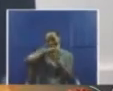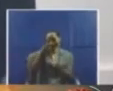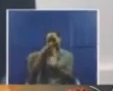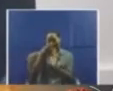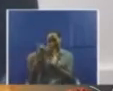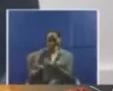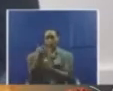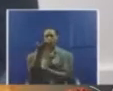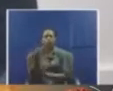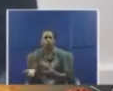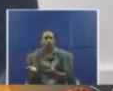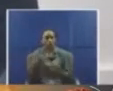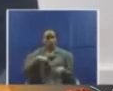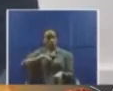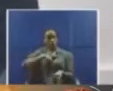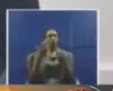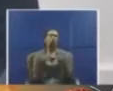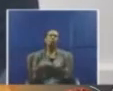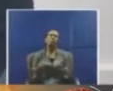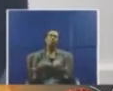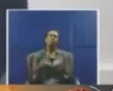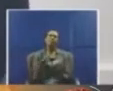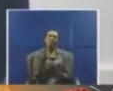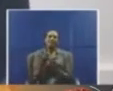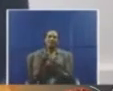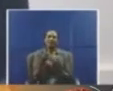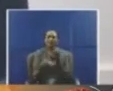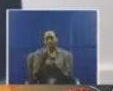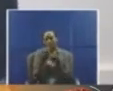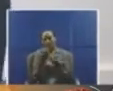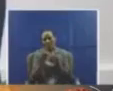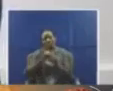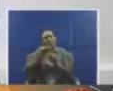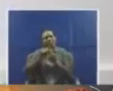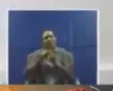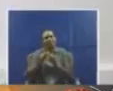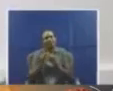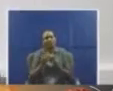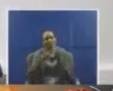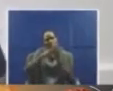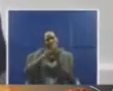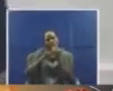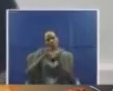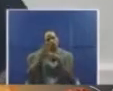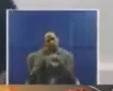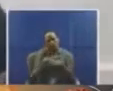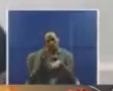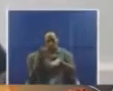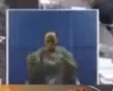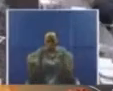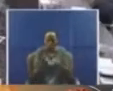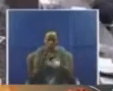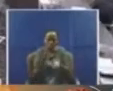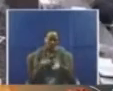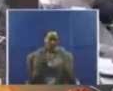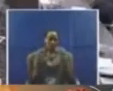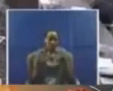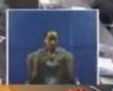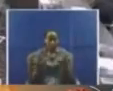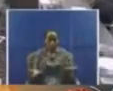for a possible relief, but obviously it's still early stages to consider that. Thank you, Deputy Speaker. Thank you, Honorable